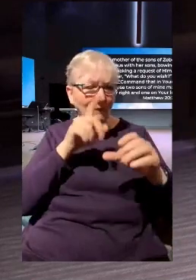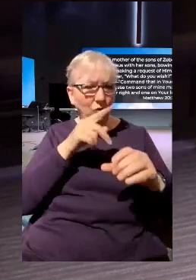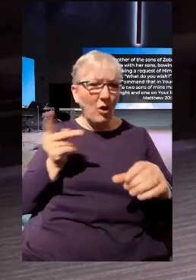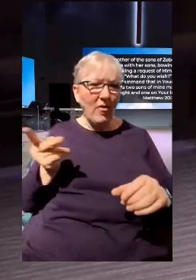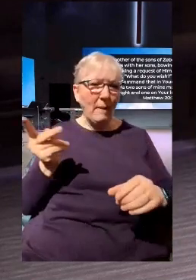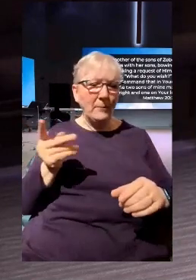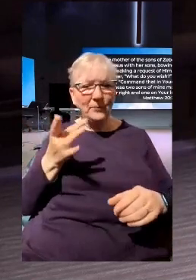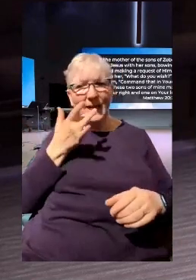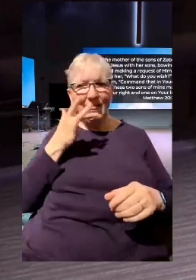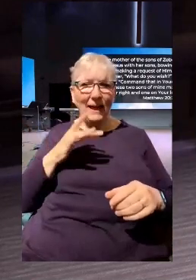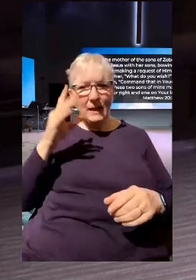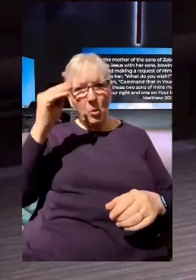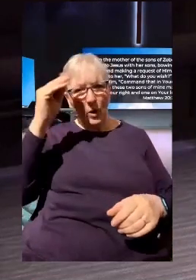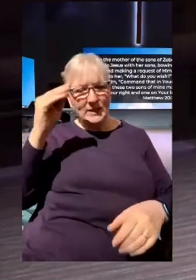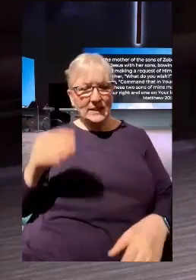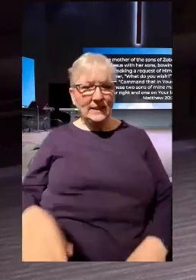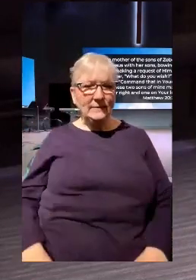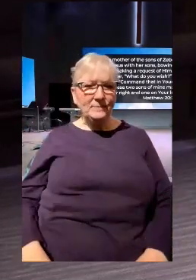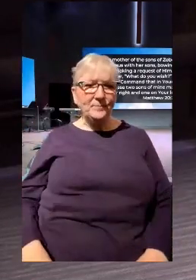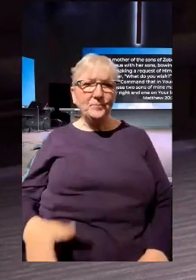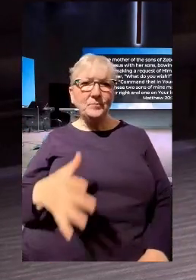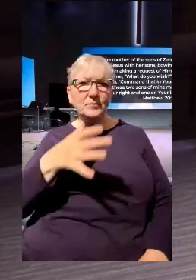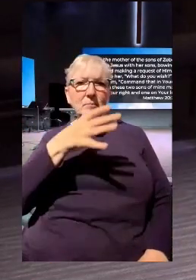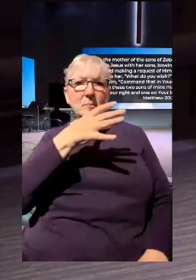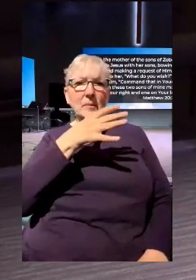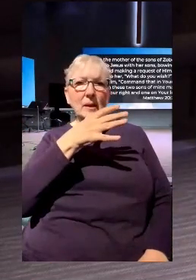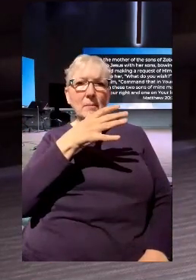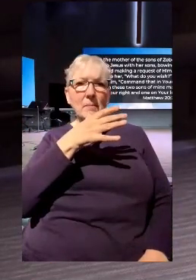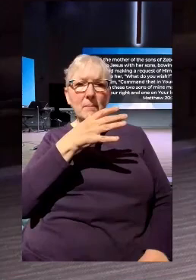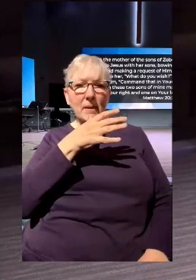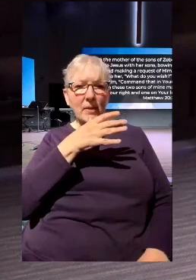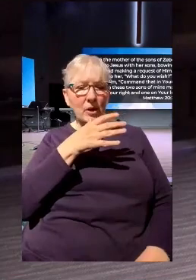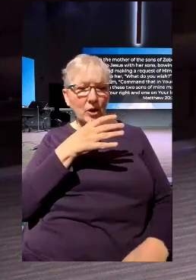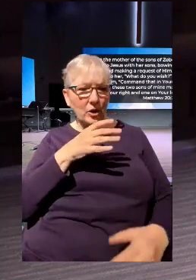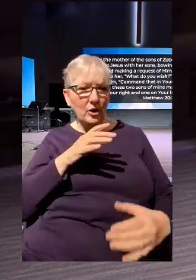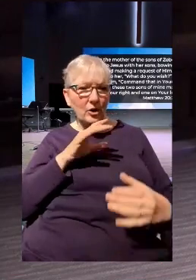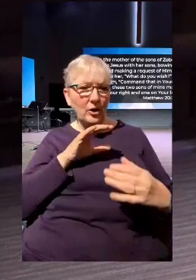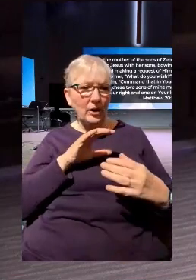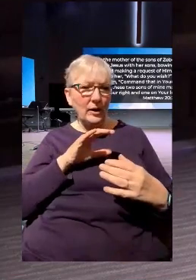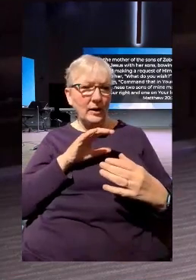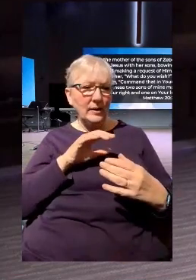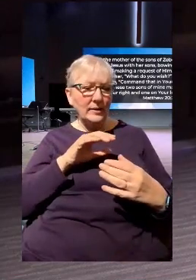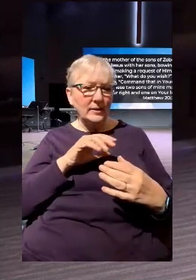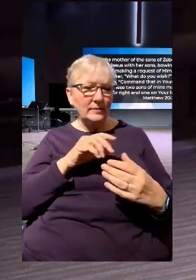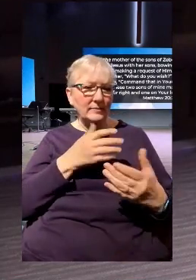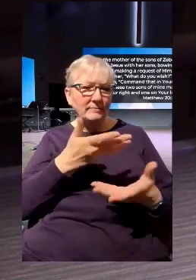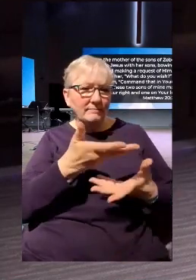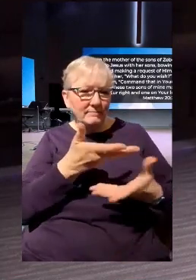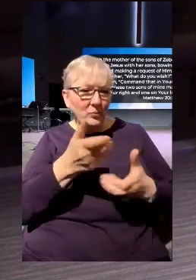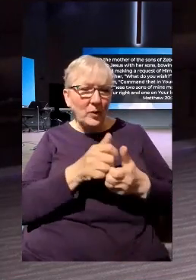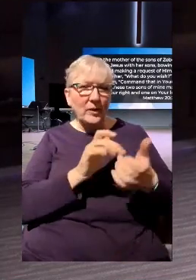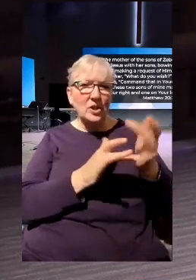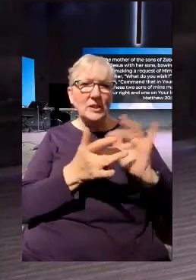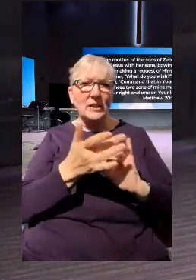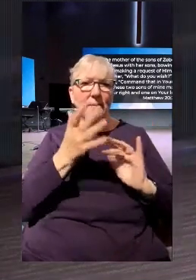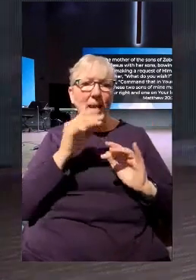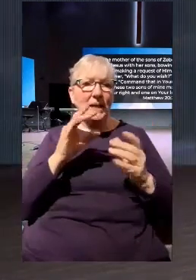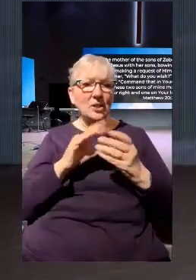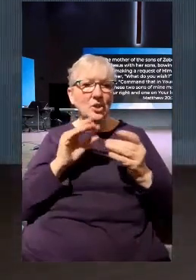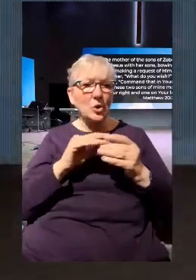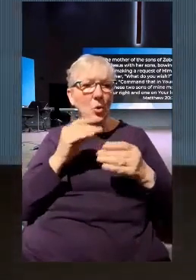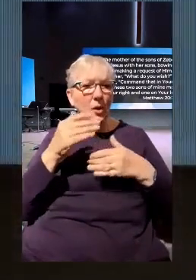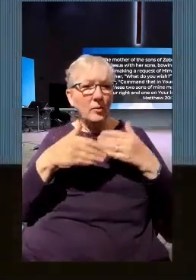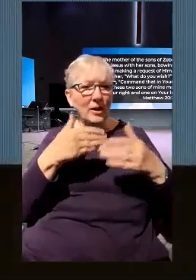And maybe the mother is the one who blunders with Jesus, but as the story progresses, we'll see that none of them just really get